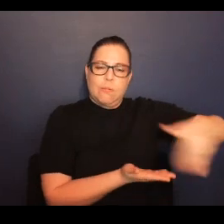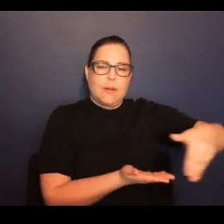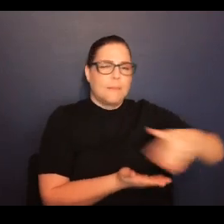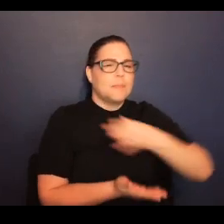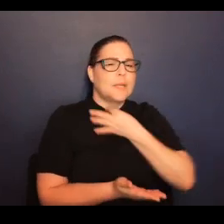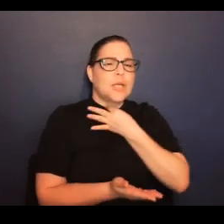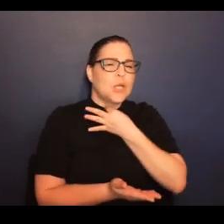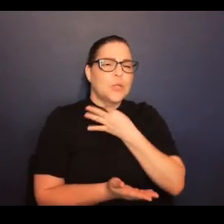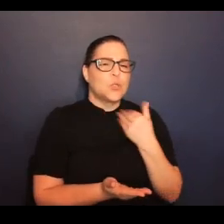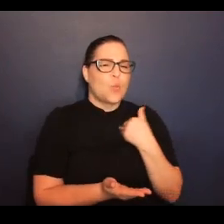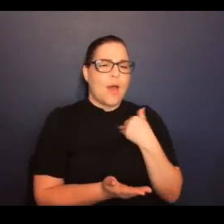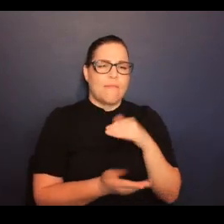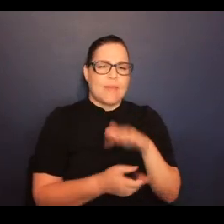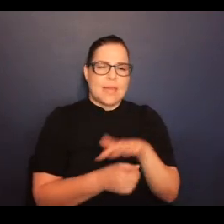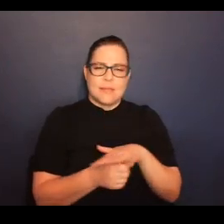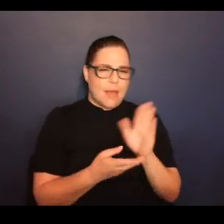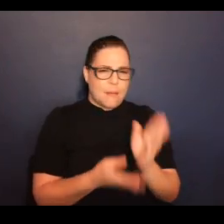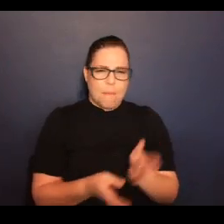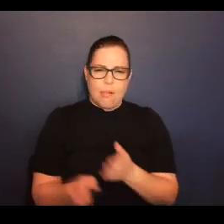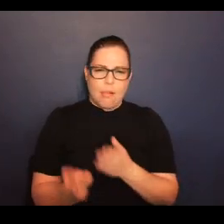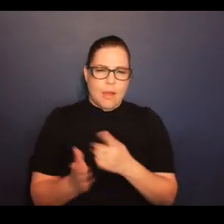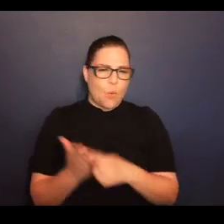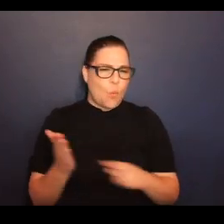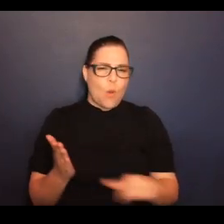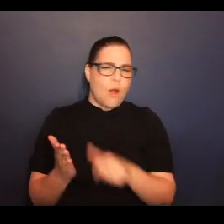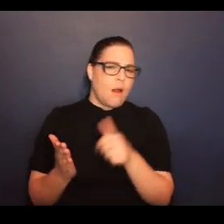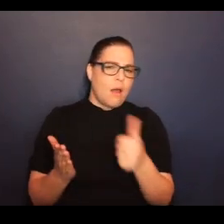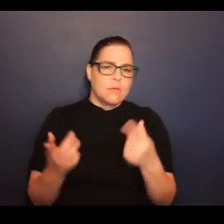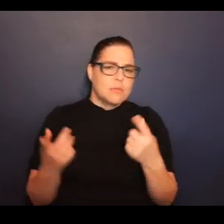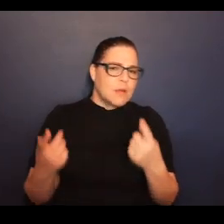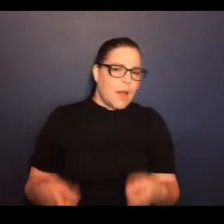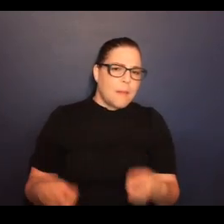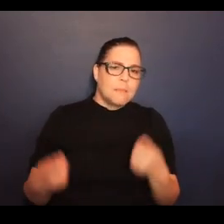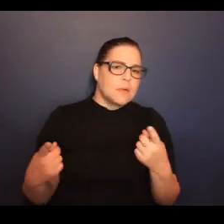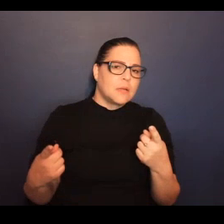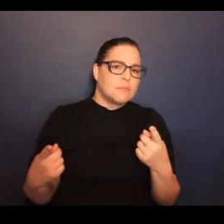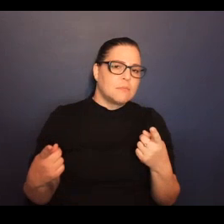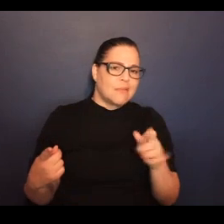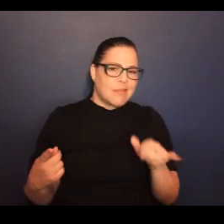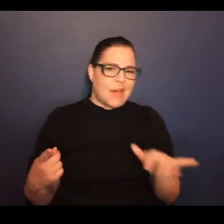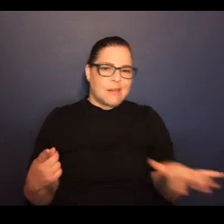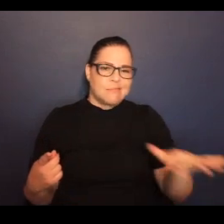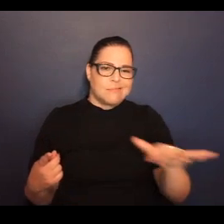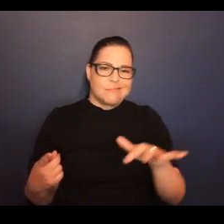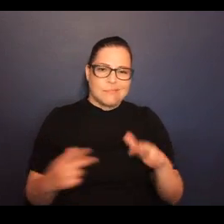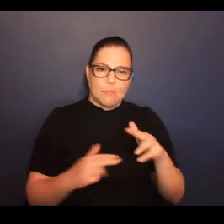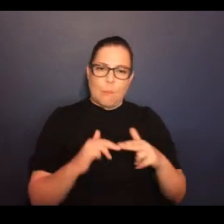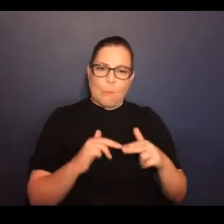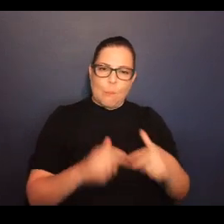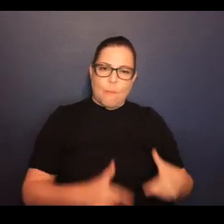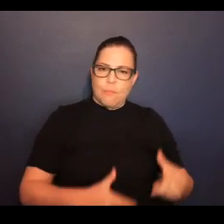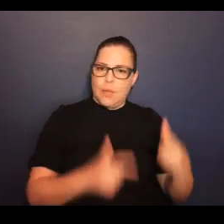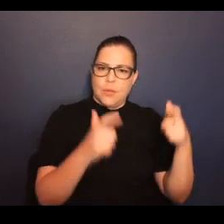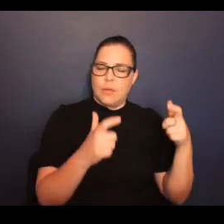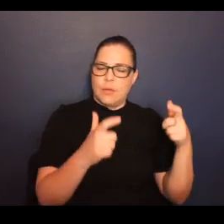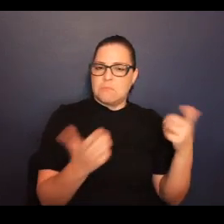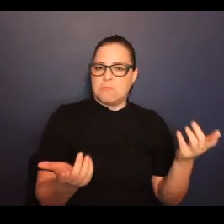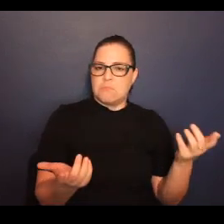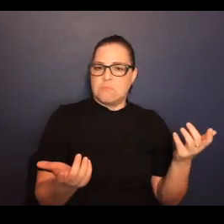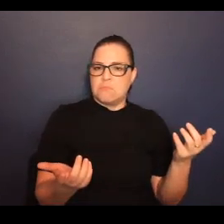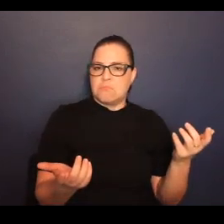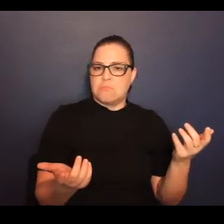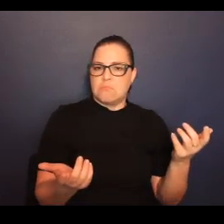a site plan or anything else? What else, or talk about what else is going to be done to that building and